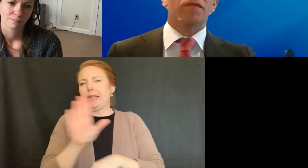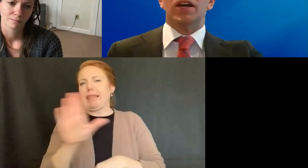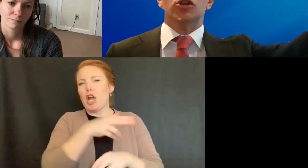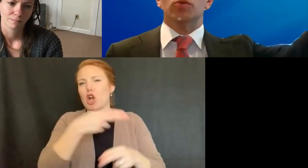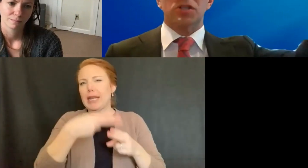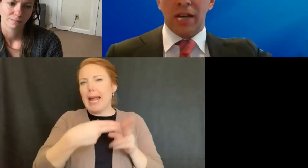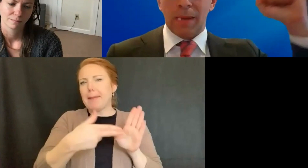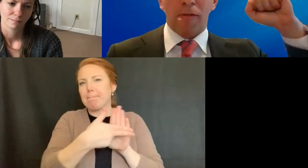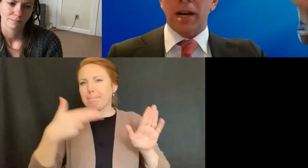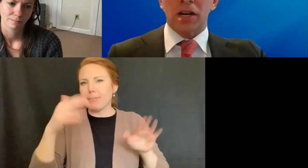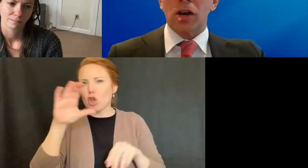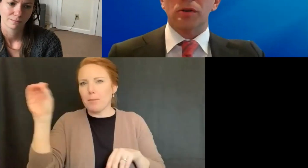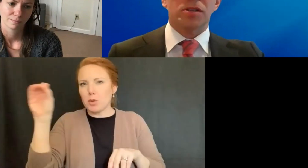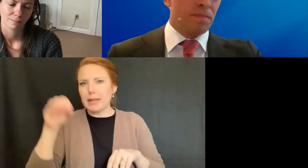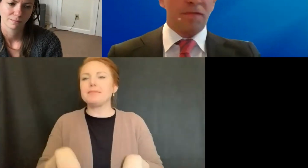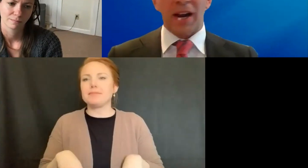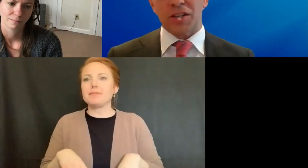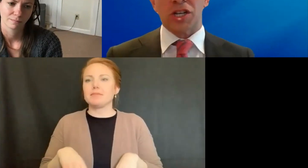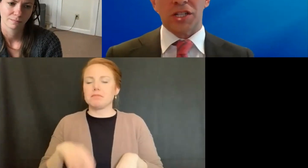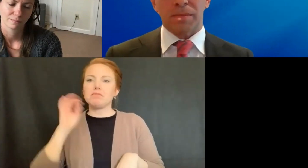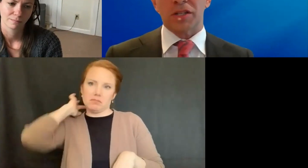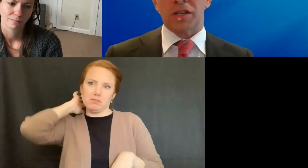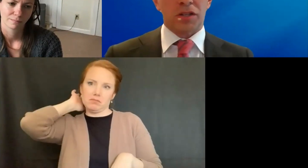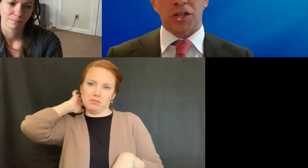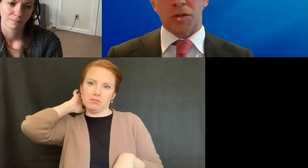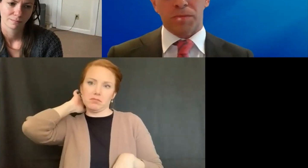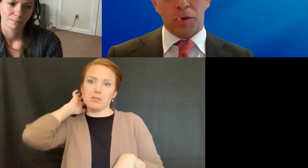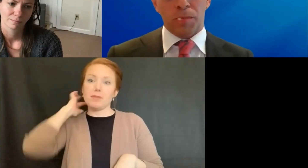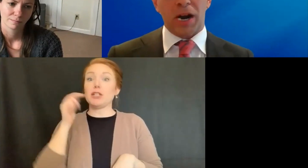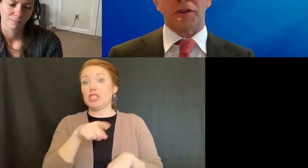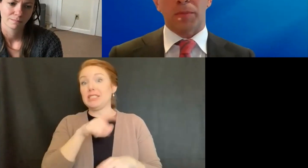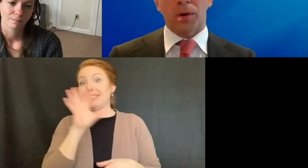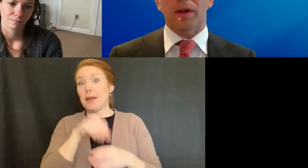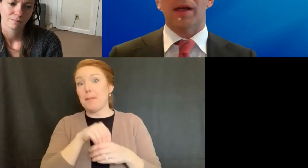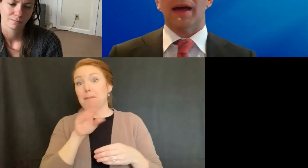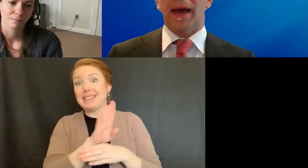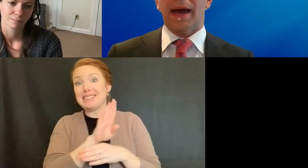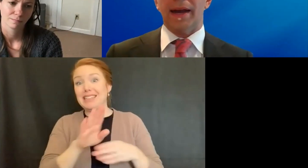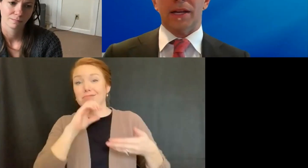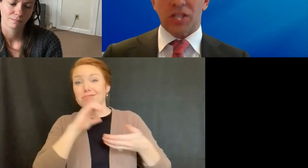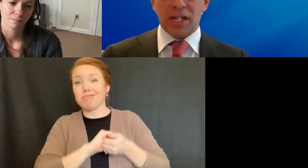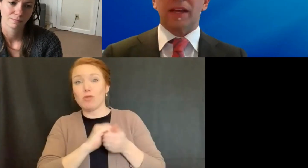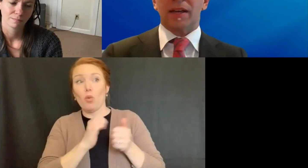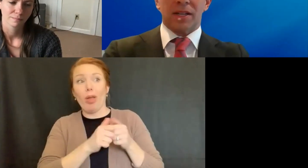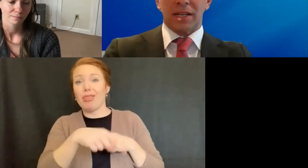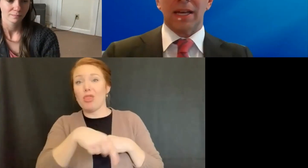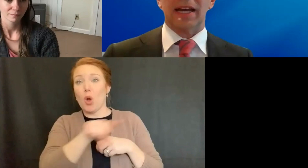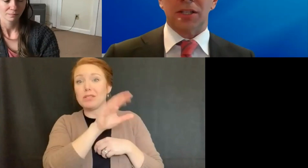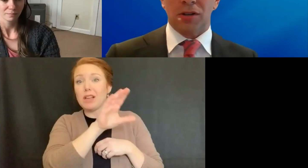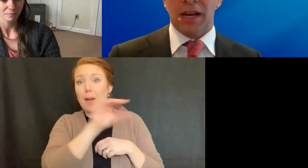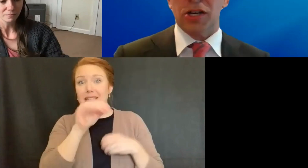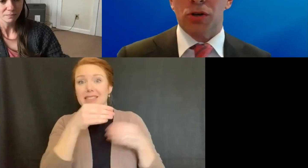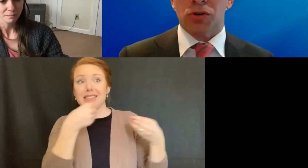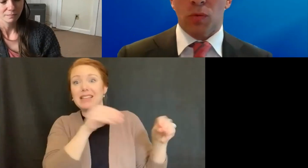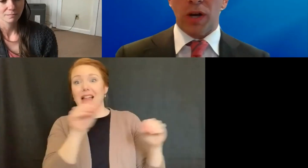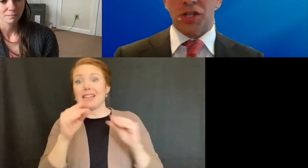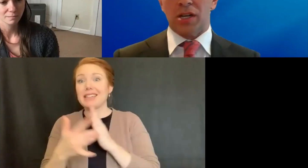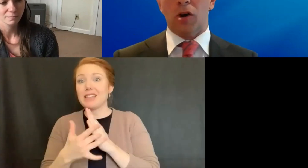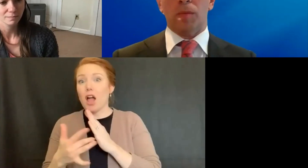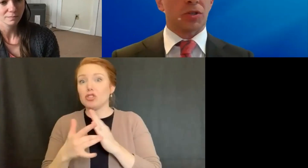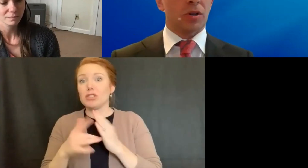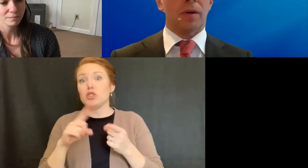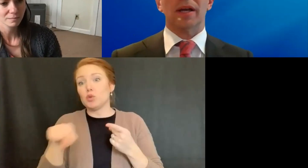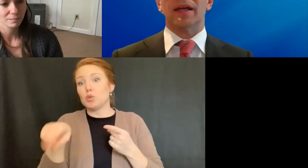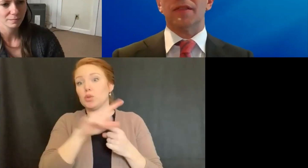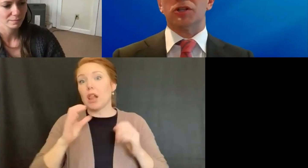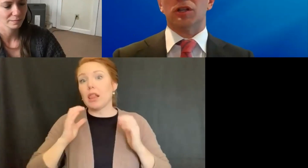matter if MotivateU is the name everybody knows. The fact is she's in business and she's profitable, and is selling this and getting it to the end user the way she